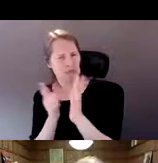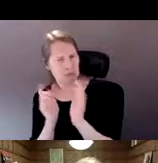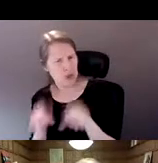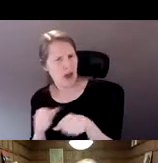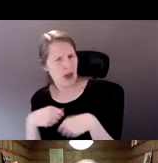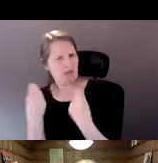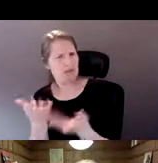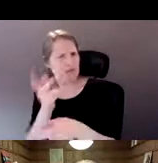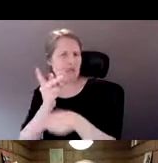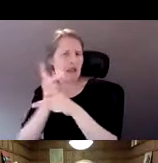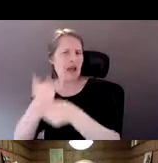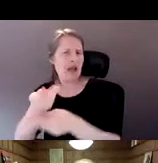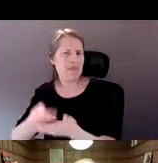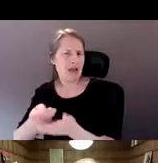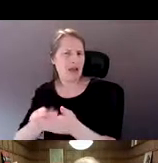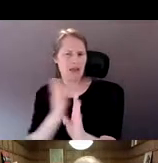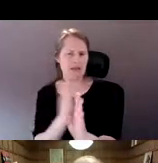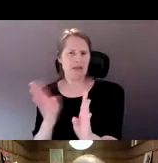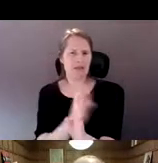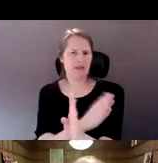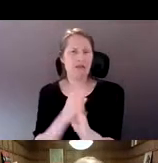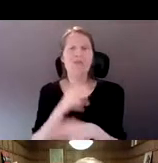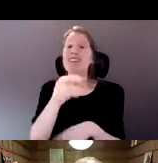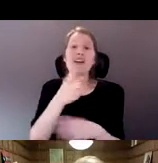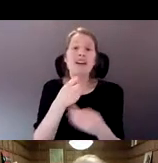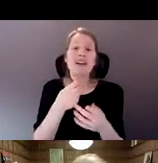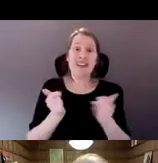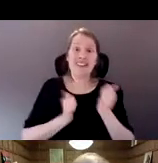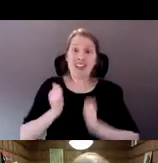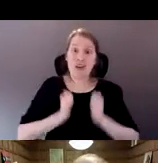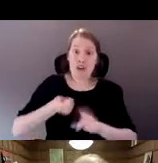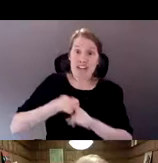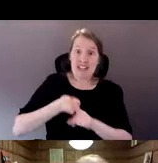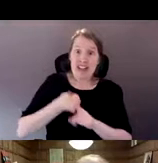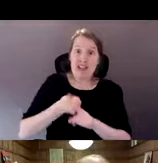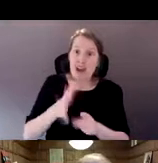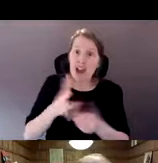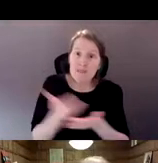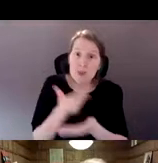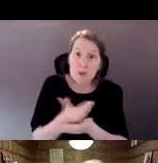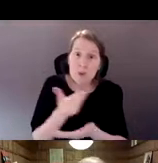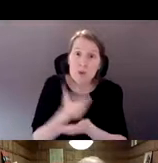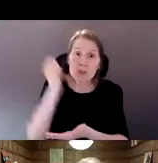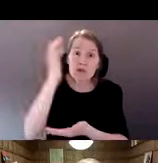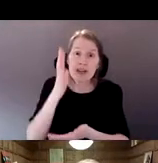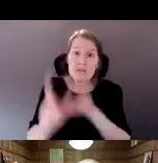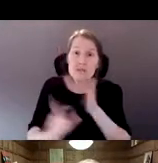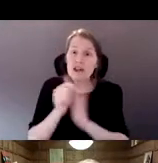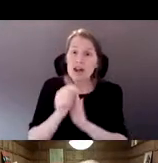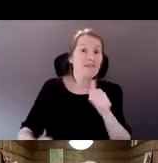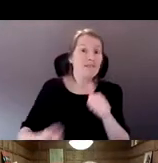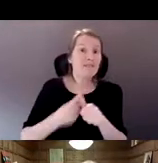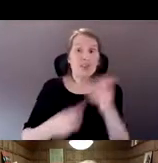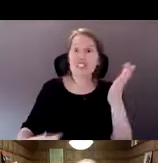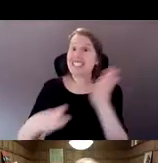Even the very dramatic art of theater was new in Shakespeare's day. The first ticket to